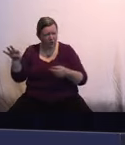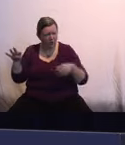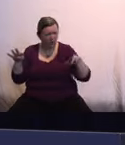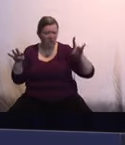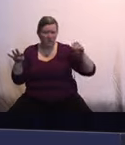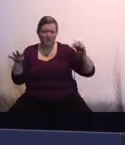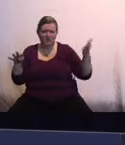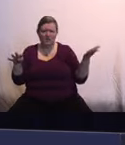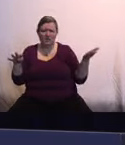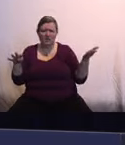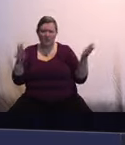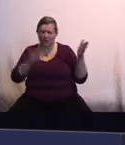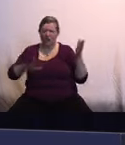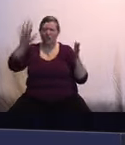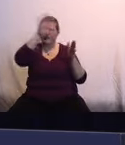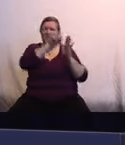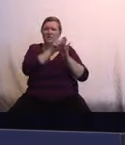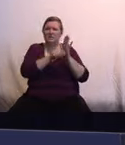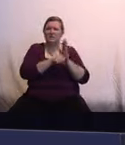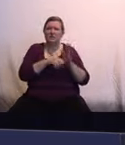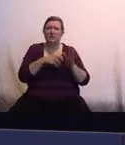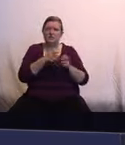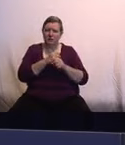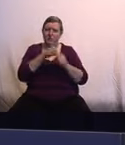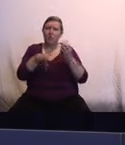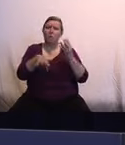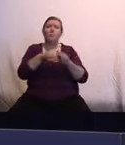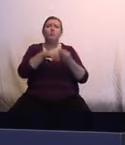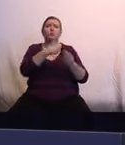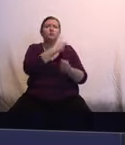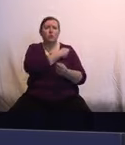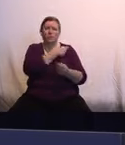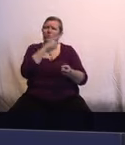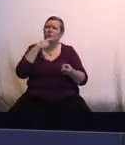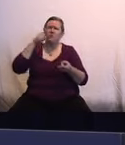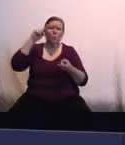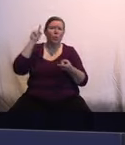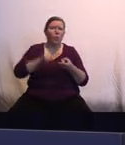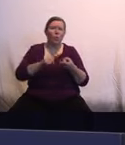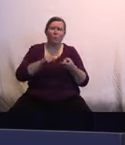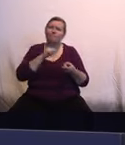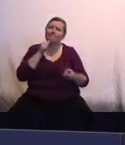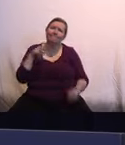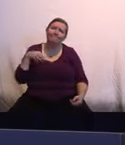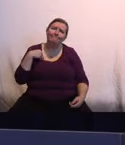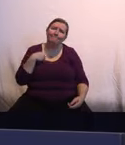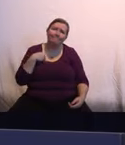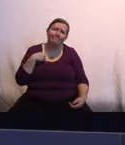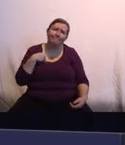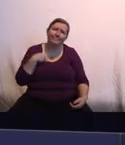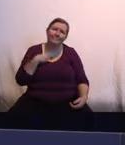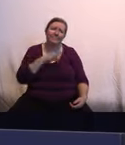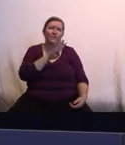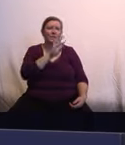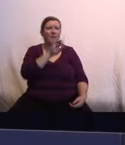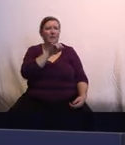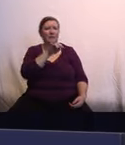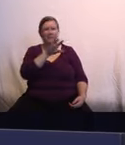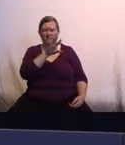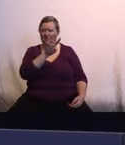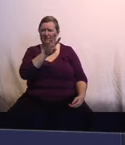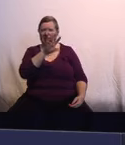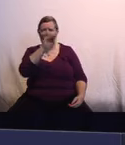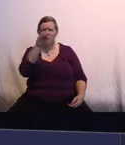Statewide booster rates are an unacceptably low at 49.4%. We must do